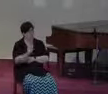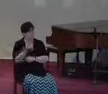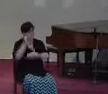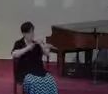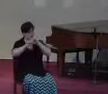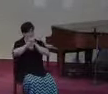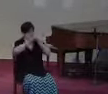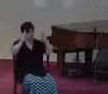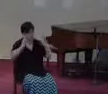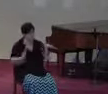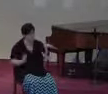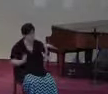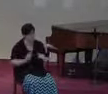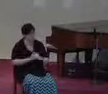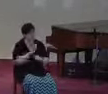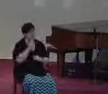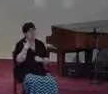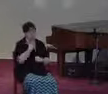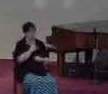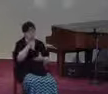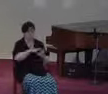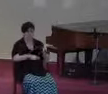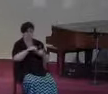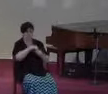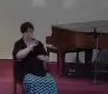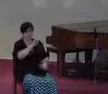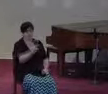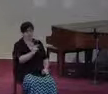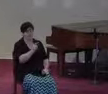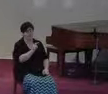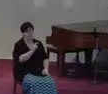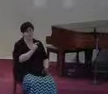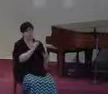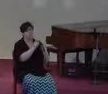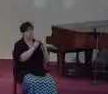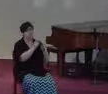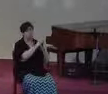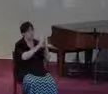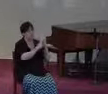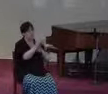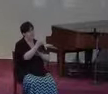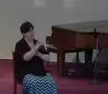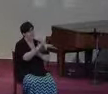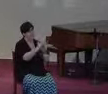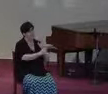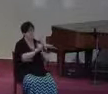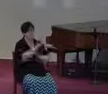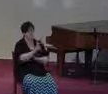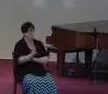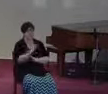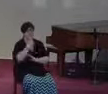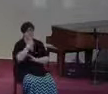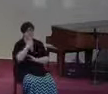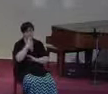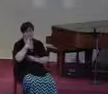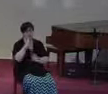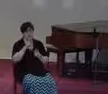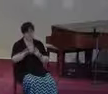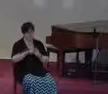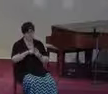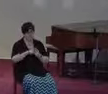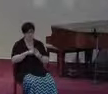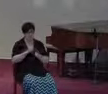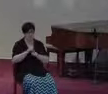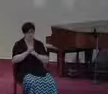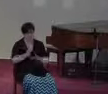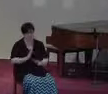We read in John 19:27, and to the disciple, he said, here is your mother. From